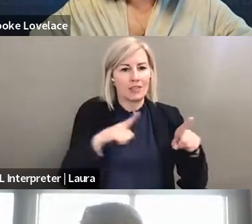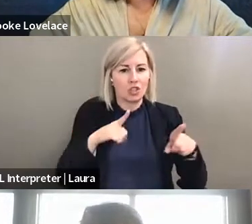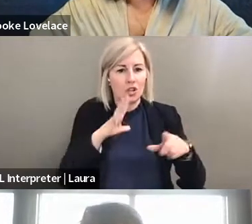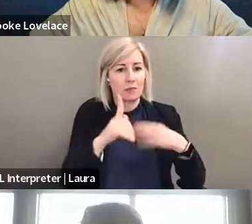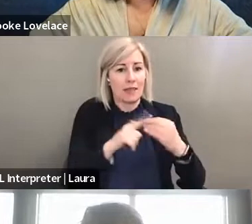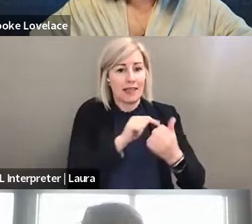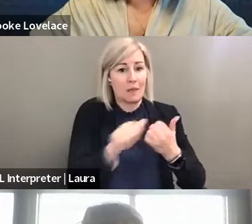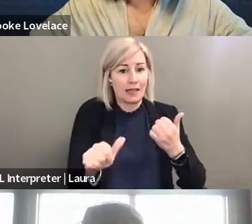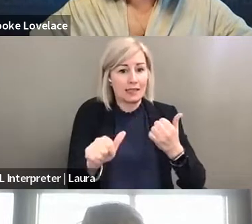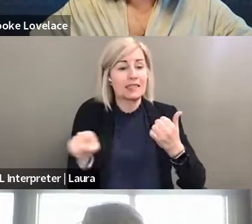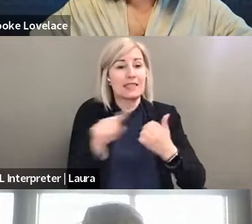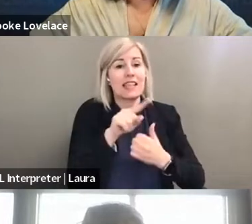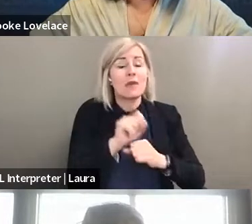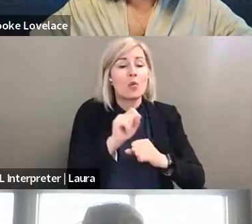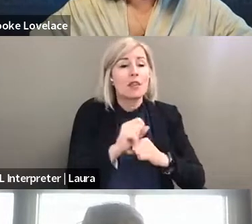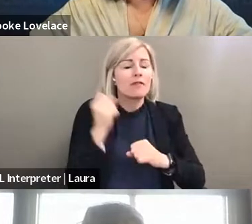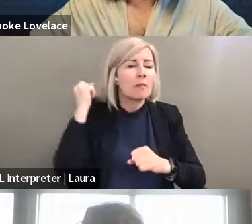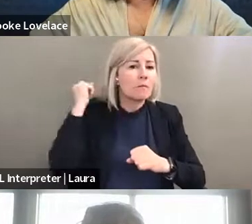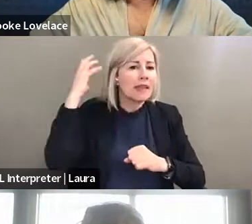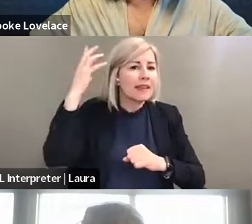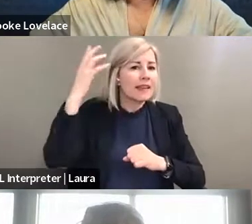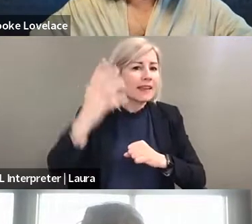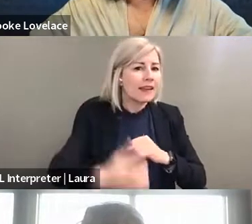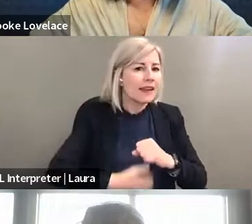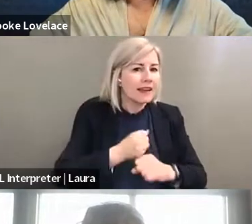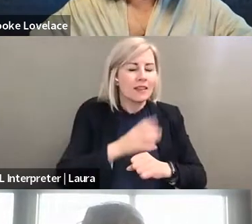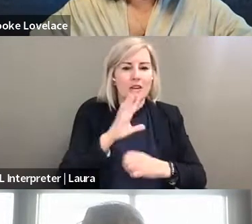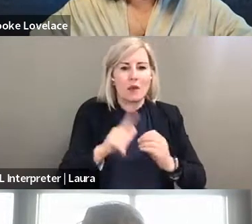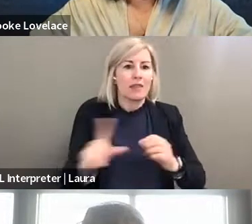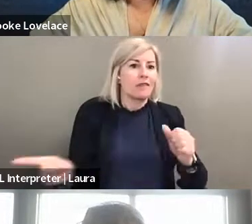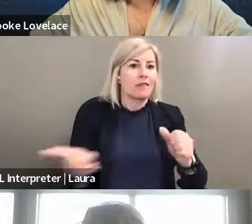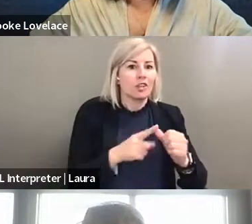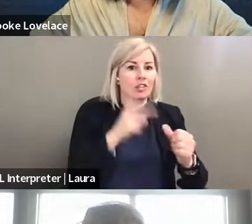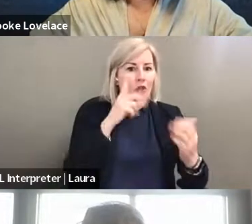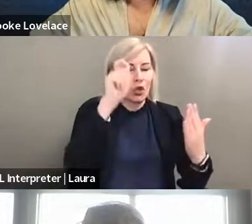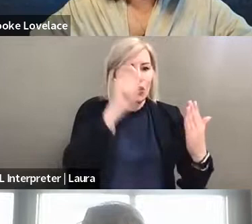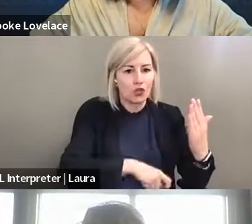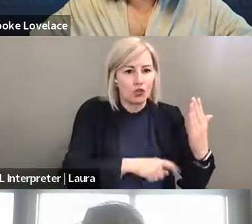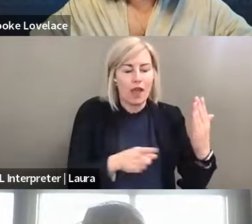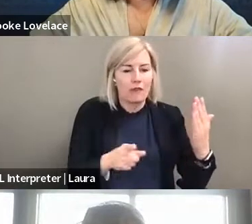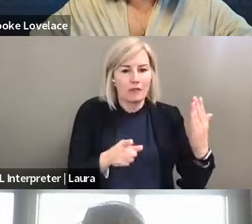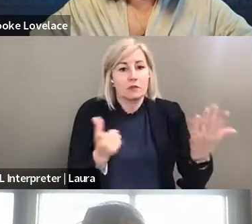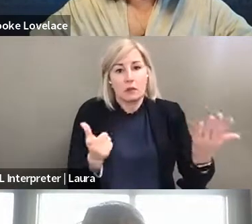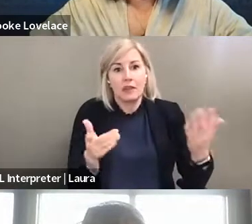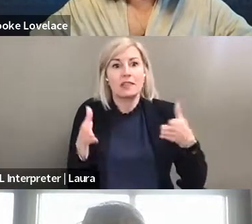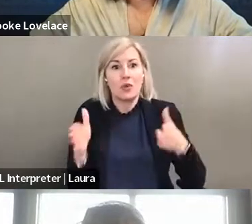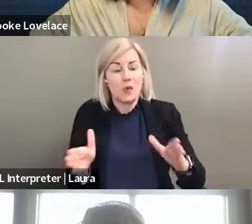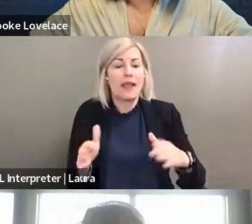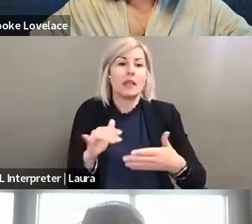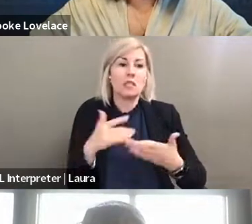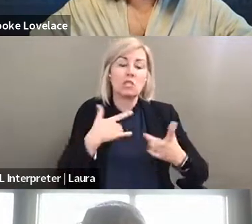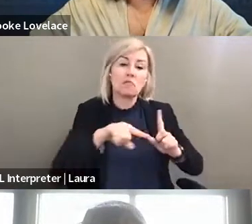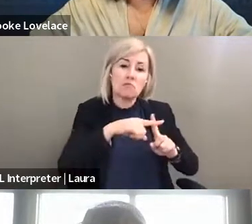they had been working on that for years. And they talked back to the beginning part of when they first saw the draft of it. And so in a way, it's kind of encouraging